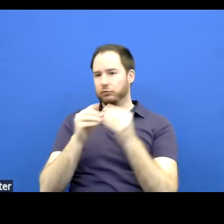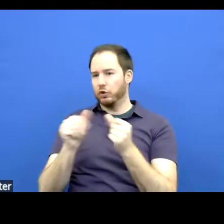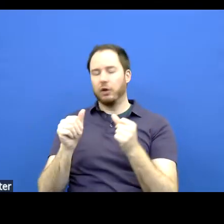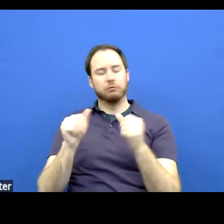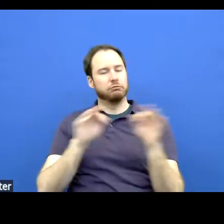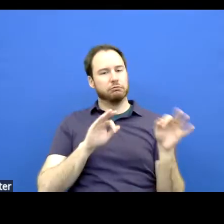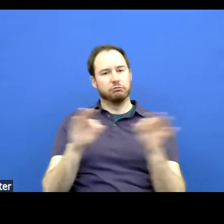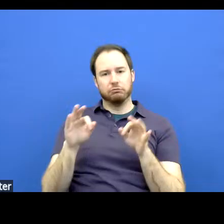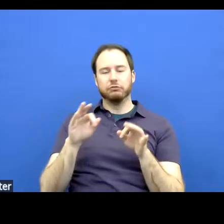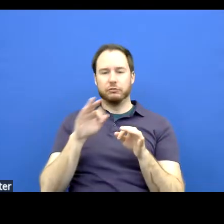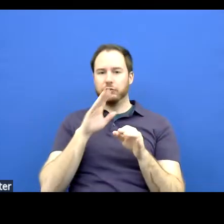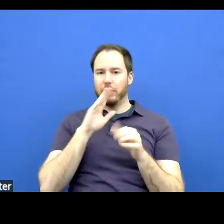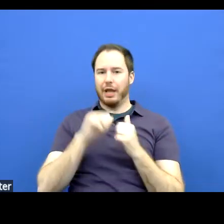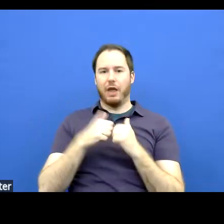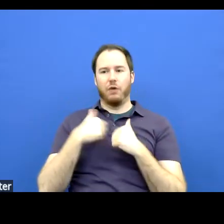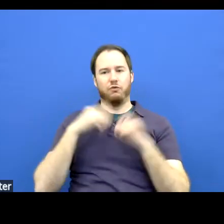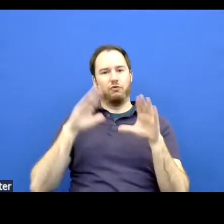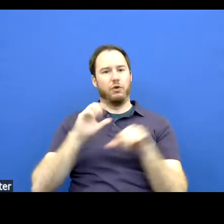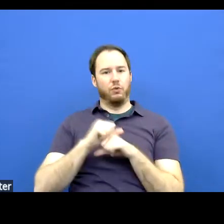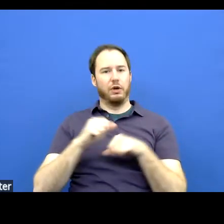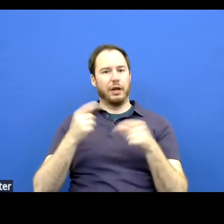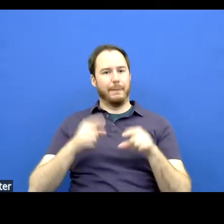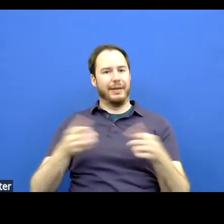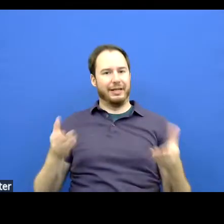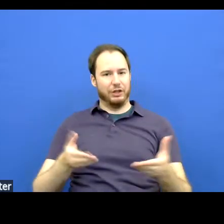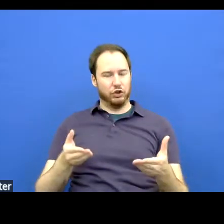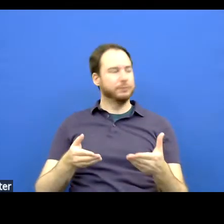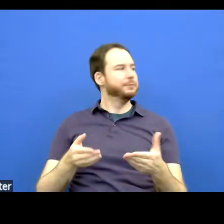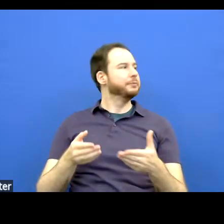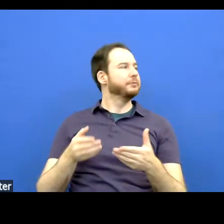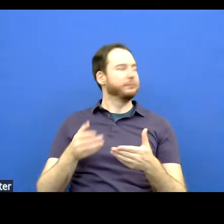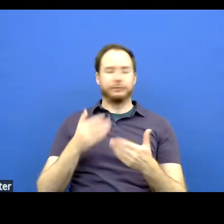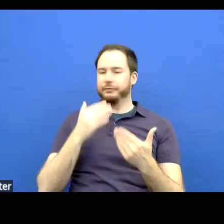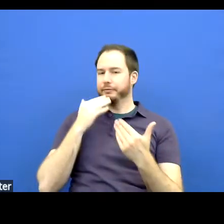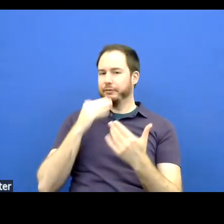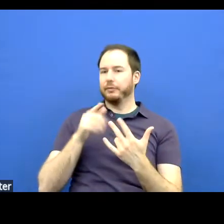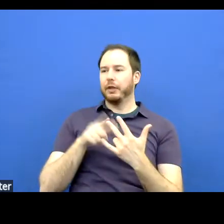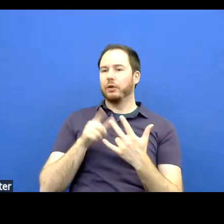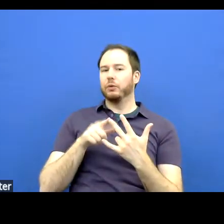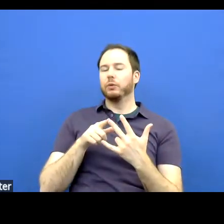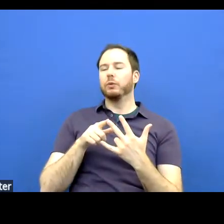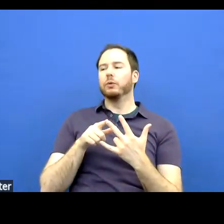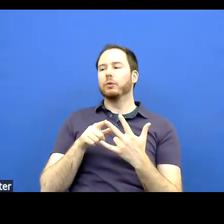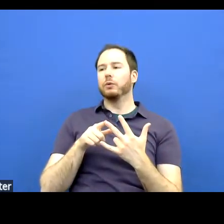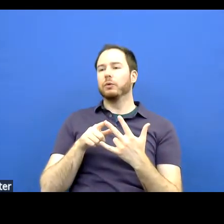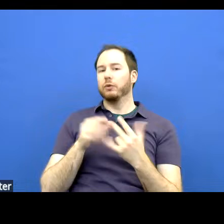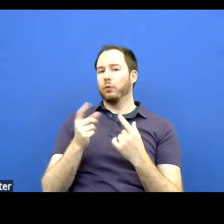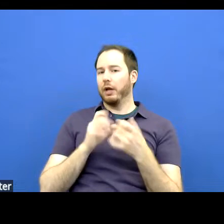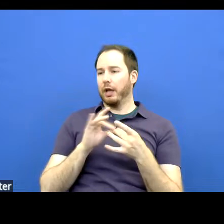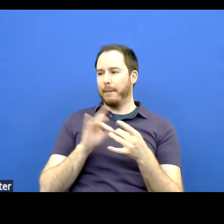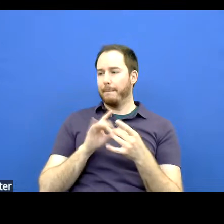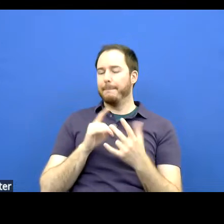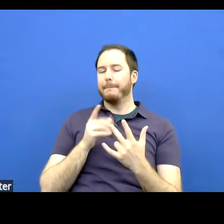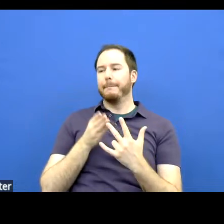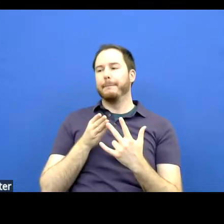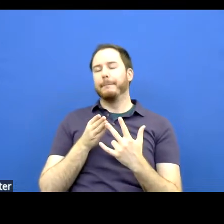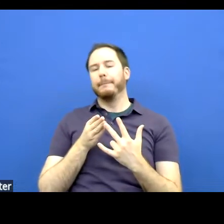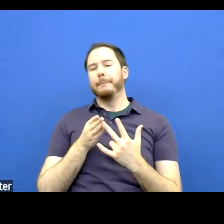of the countless examples of the great work they do. Thank you. Any other questions,